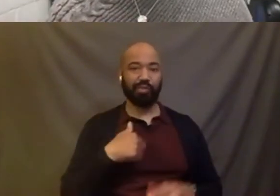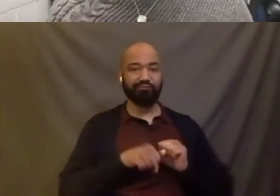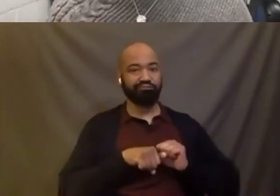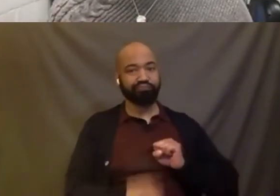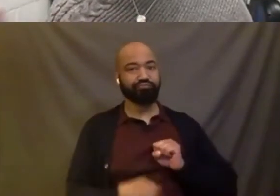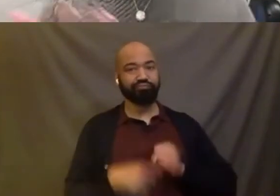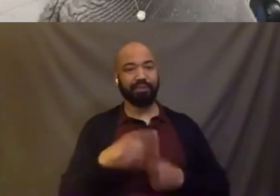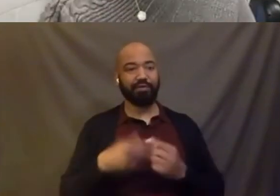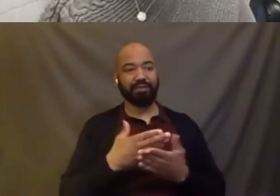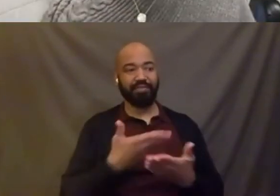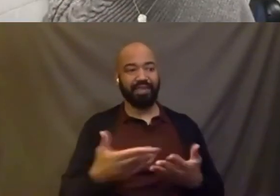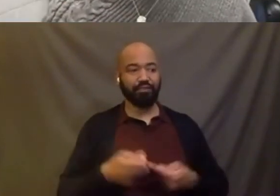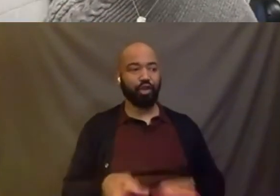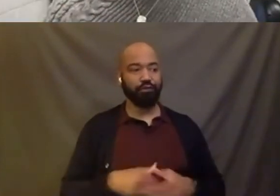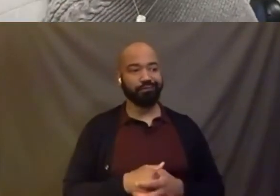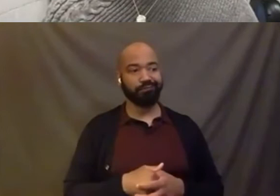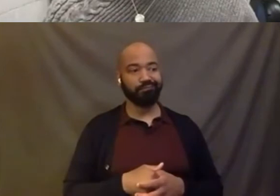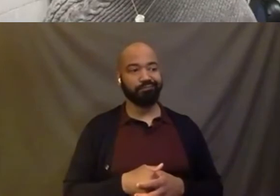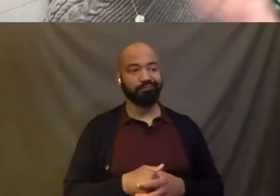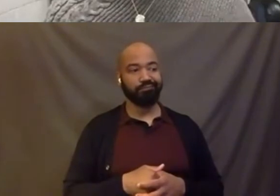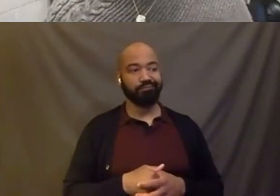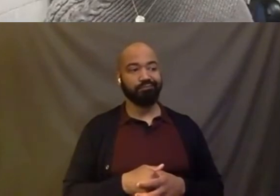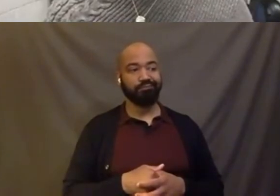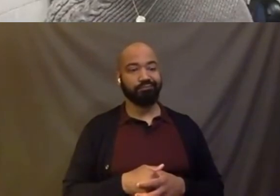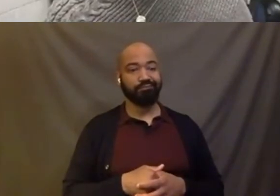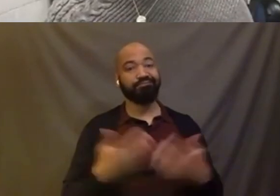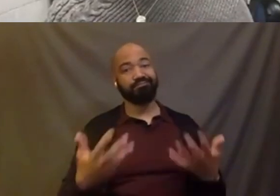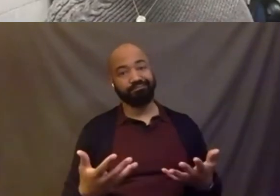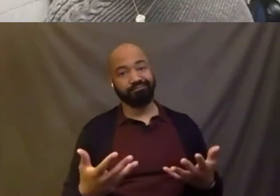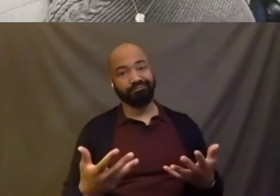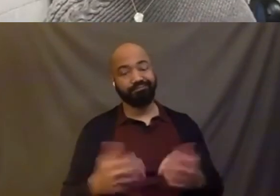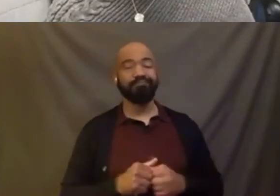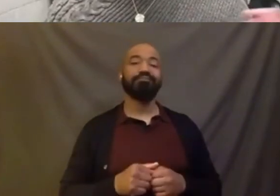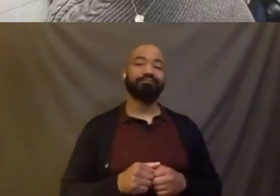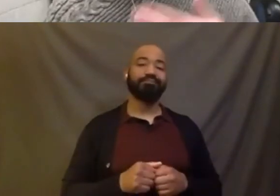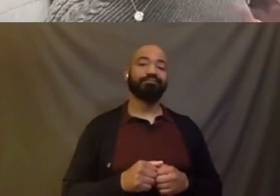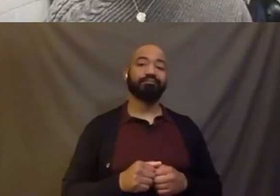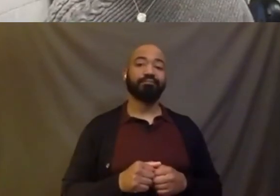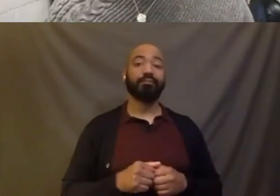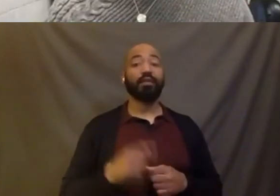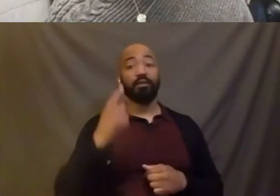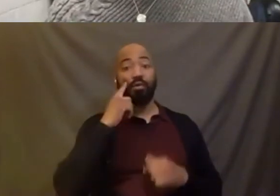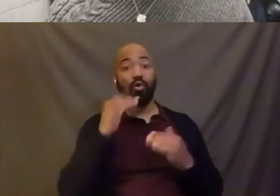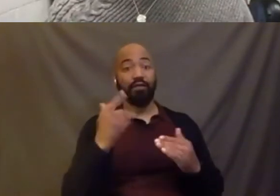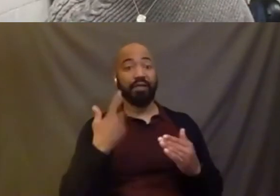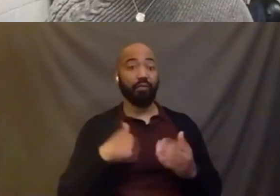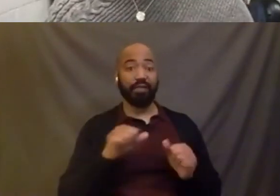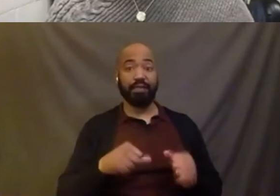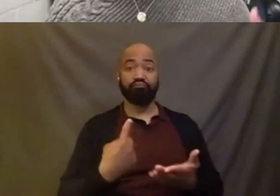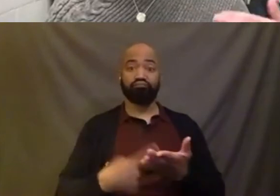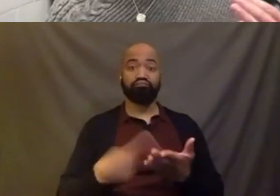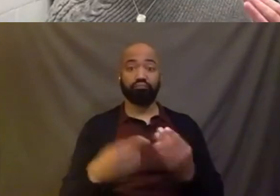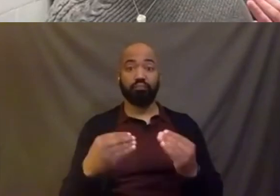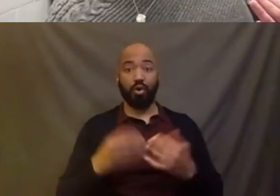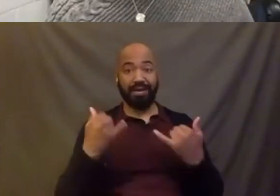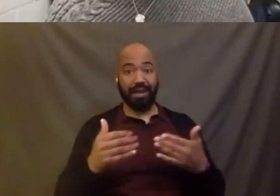certain losses. We've just missed out on things. And I'm hoping that we all can have conversations like the one we're having tonight so that